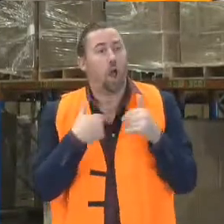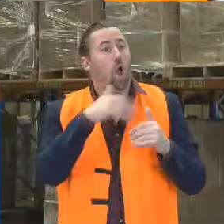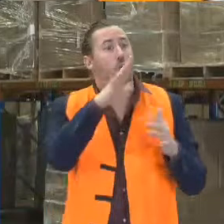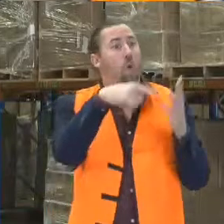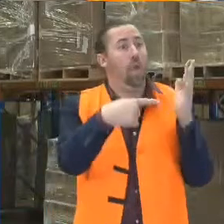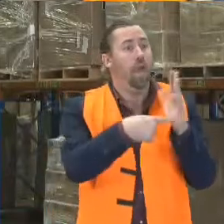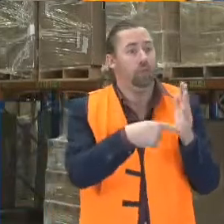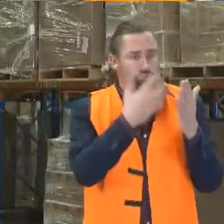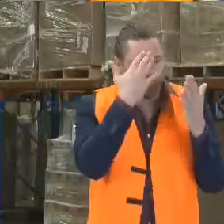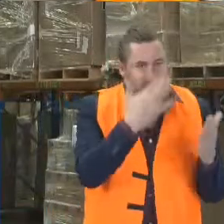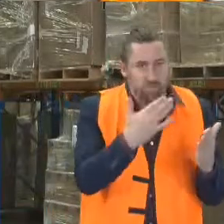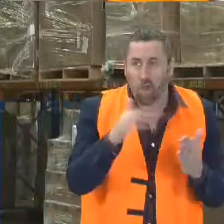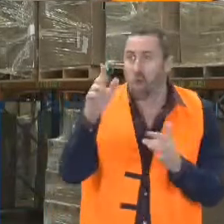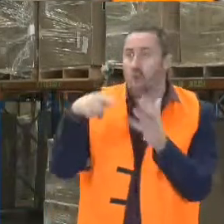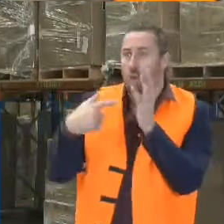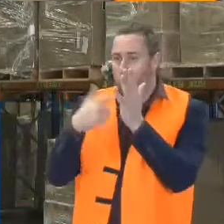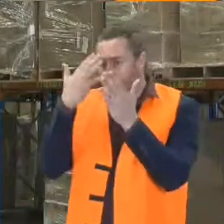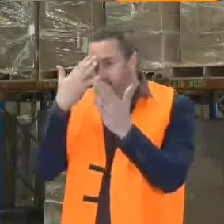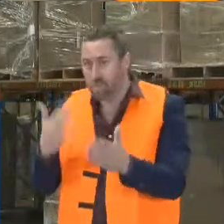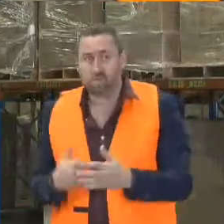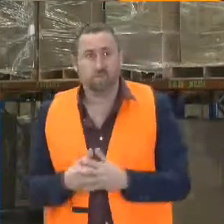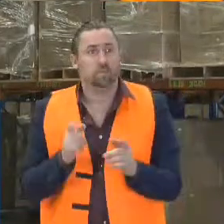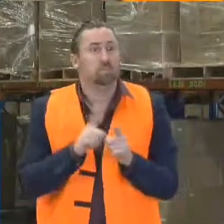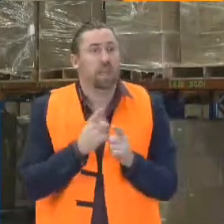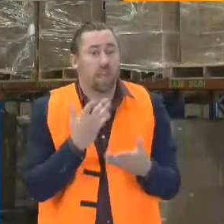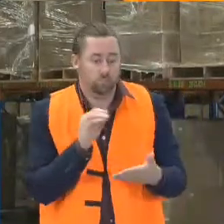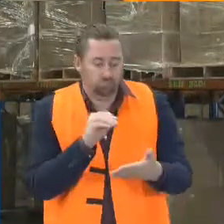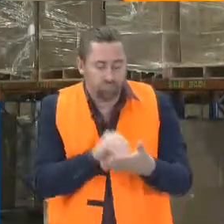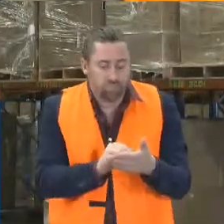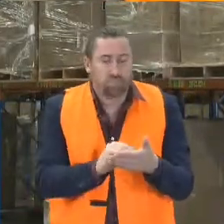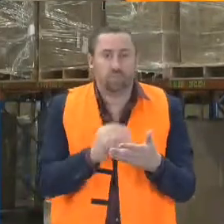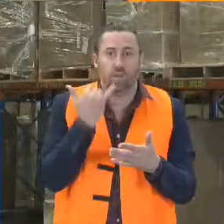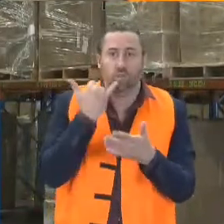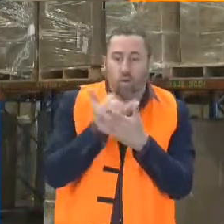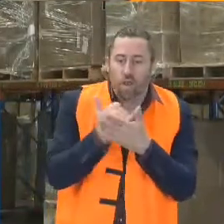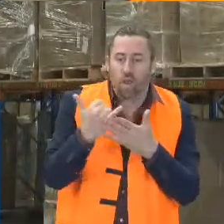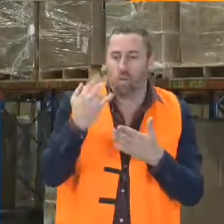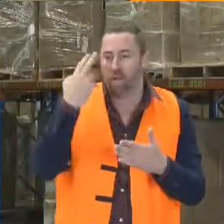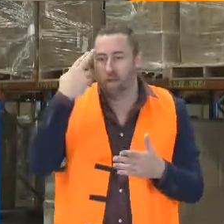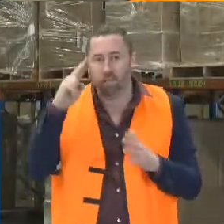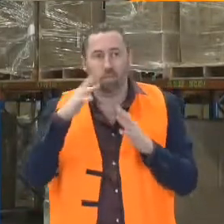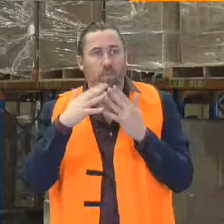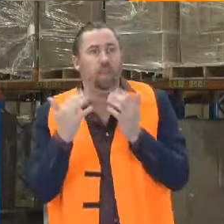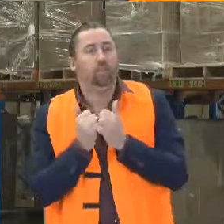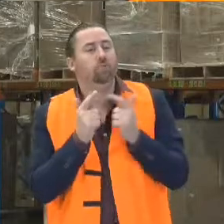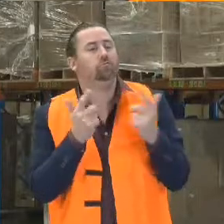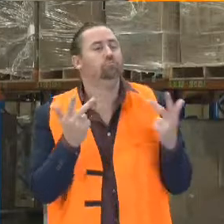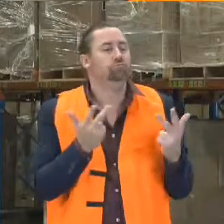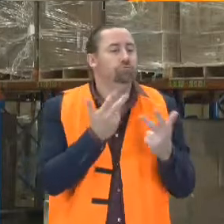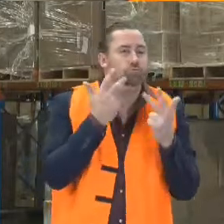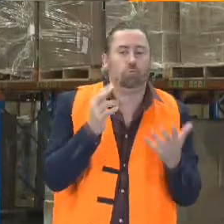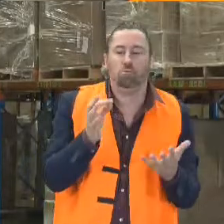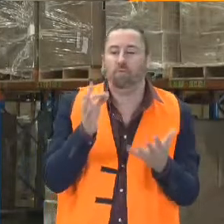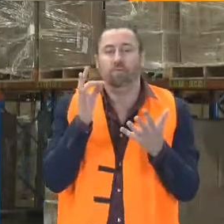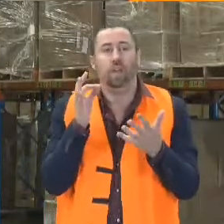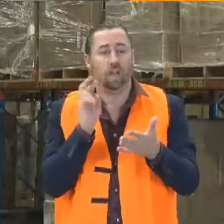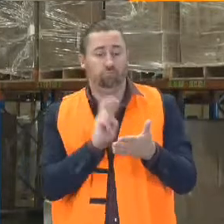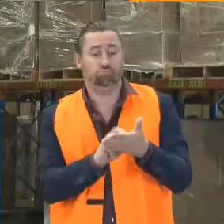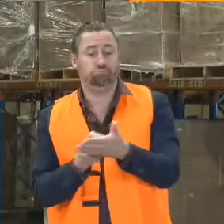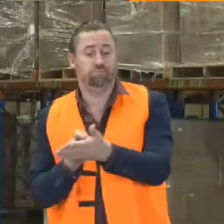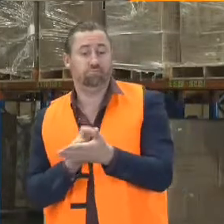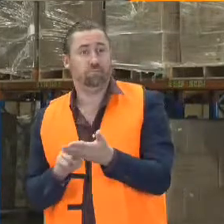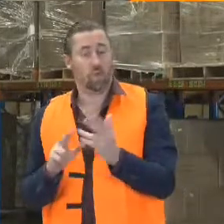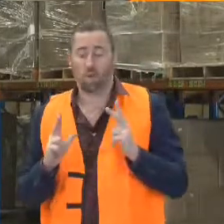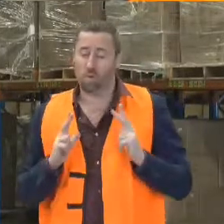place, such as making sure that you leave your details, your contact details, if you are going to a restaurant or a cafe. So in the